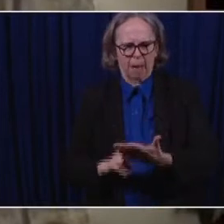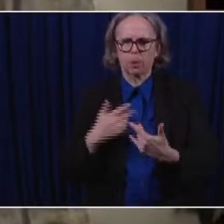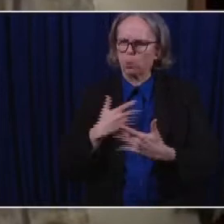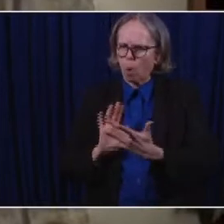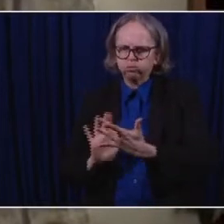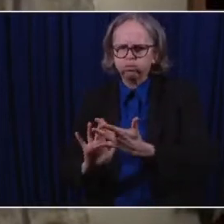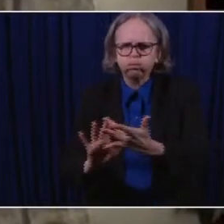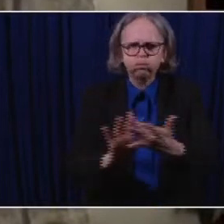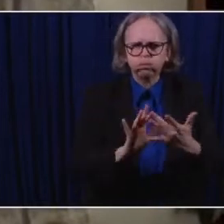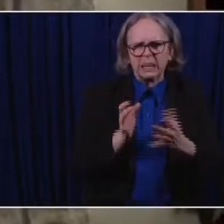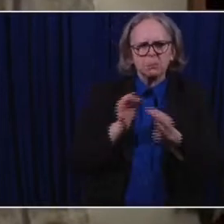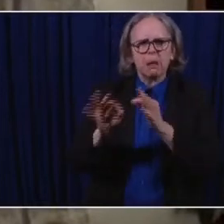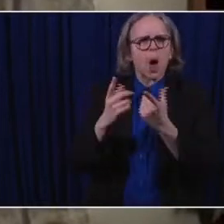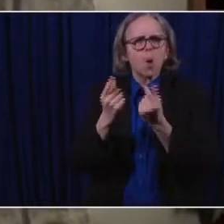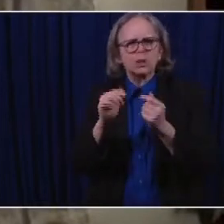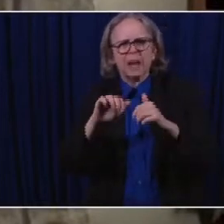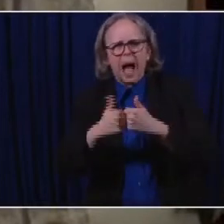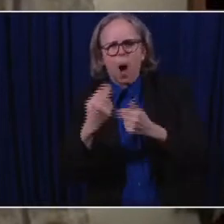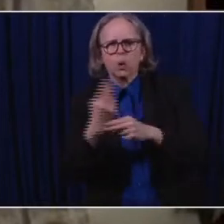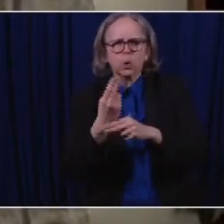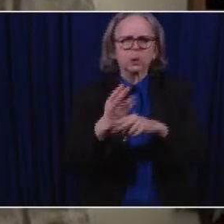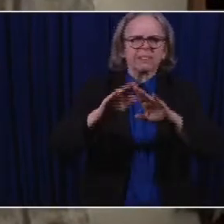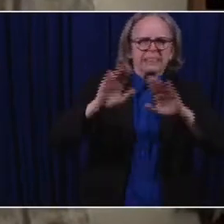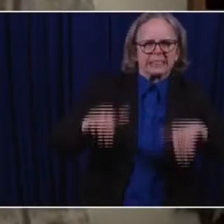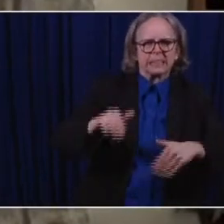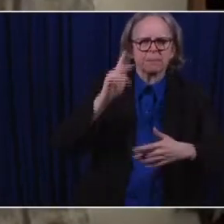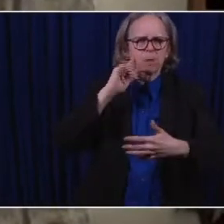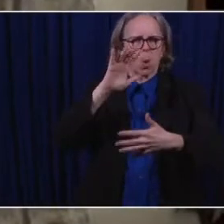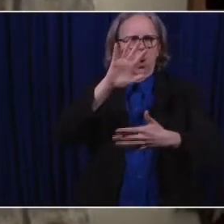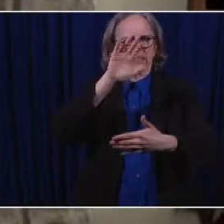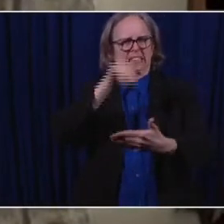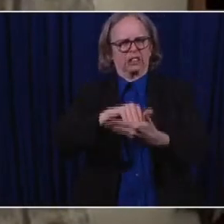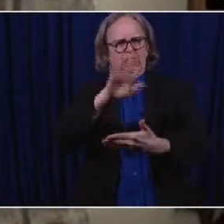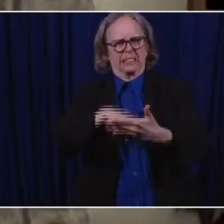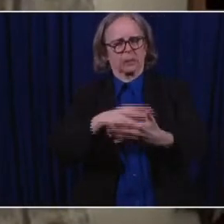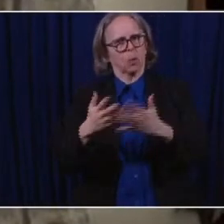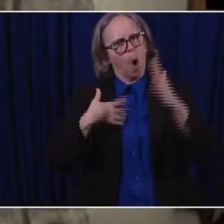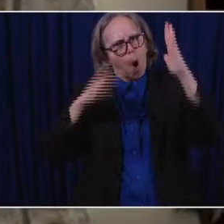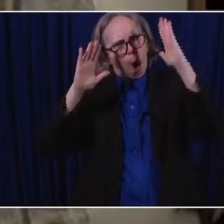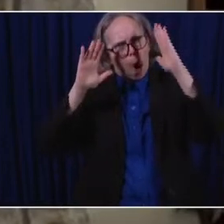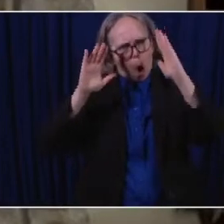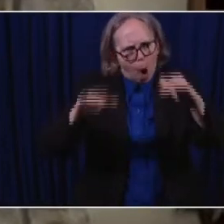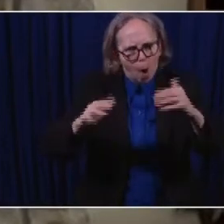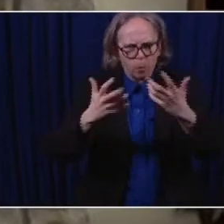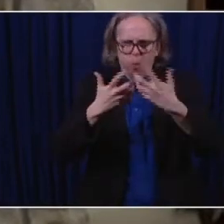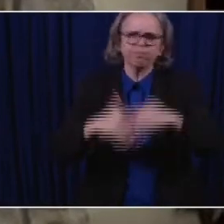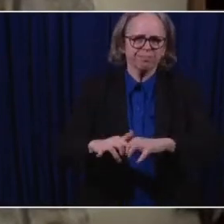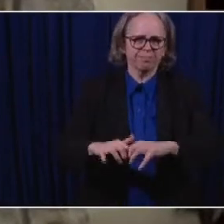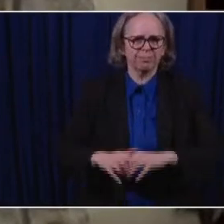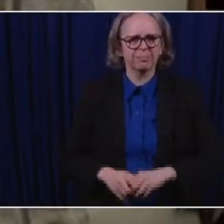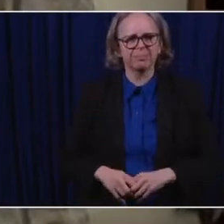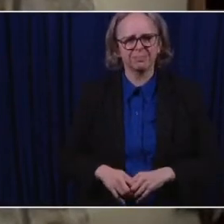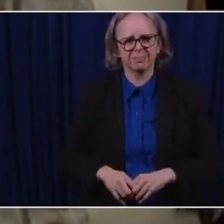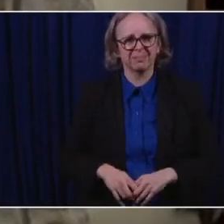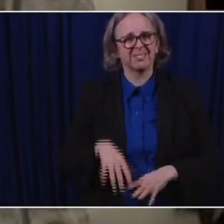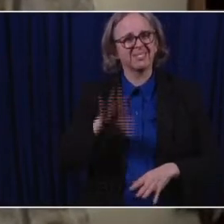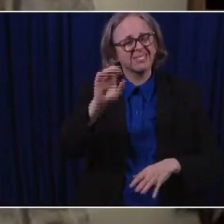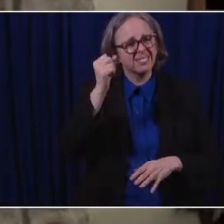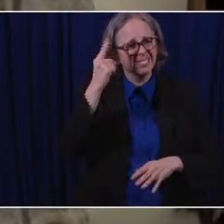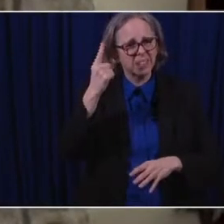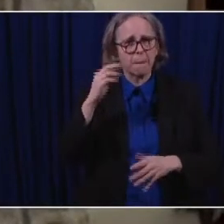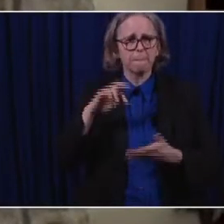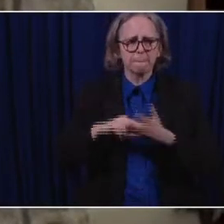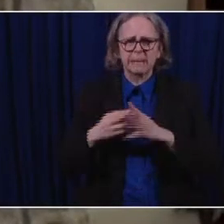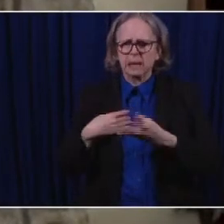up. And what we would hope is a seamless experience where someone can go online